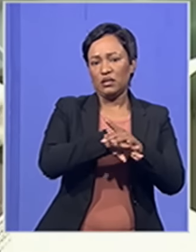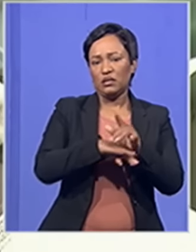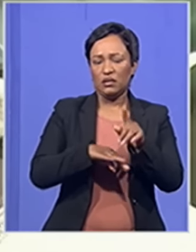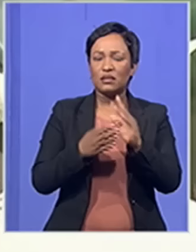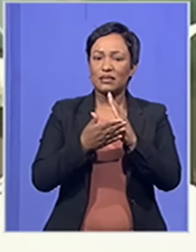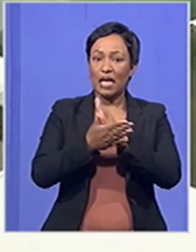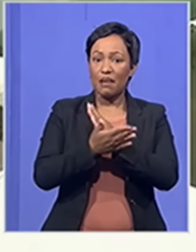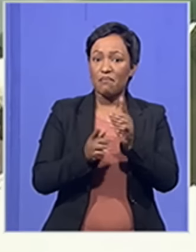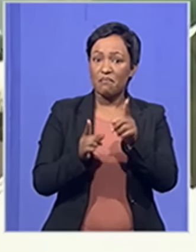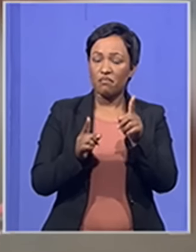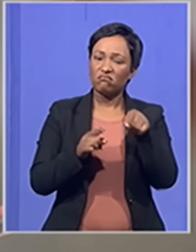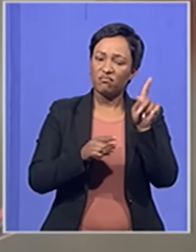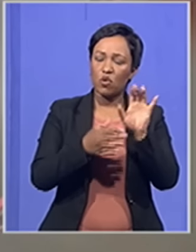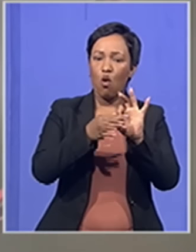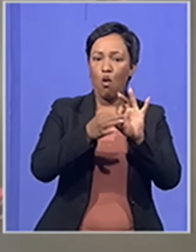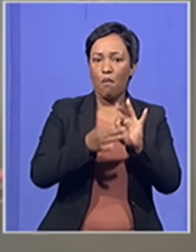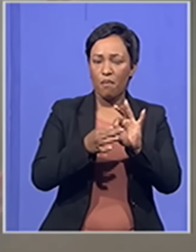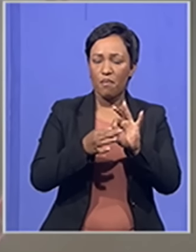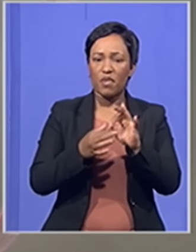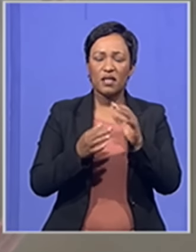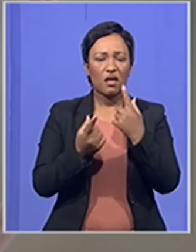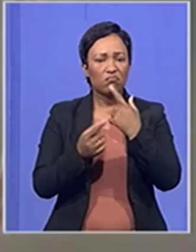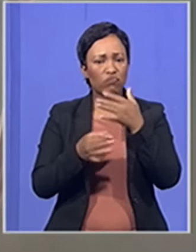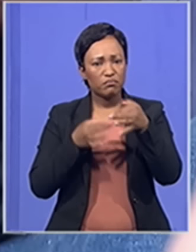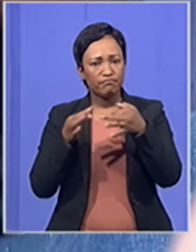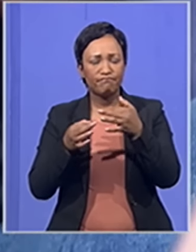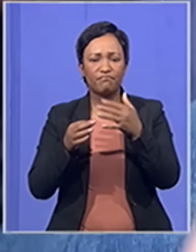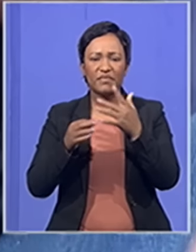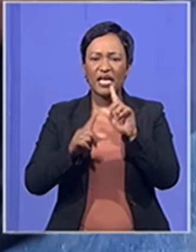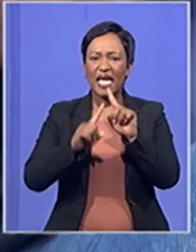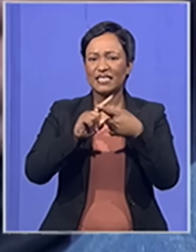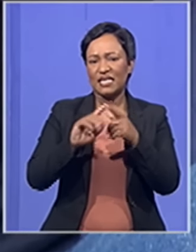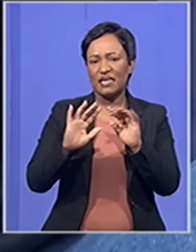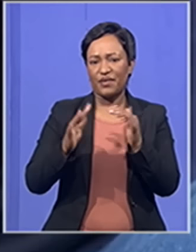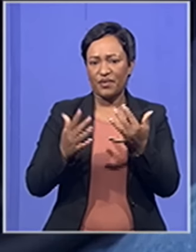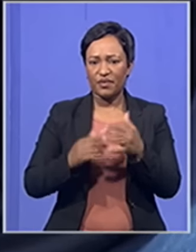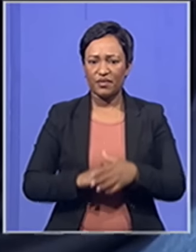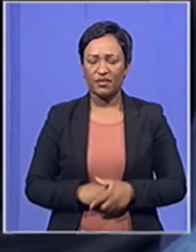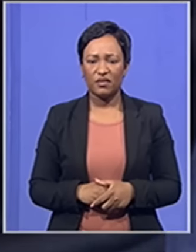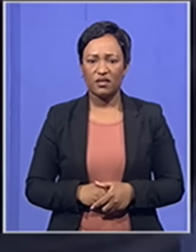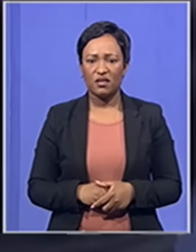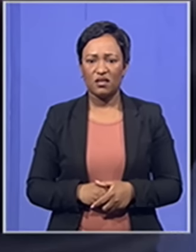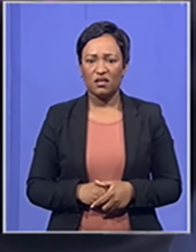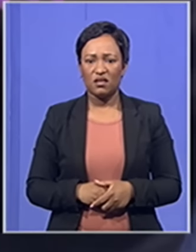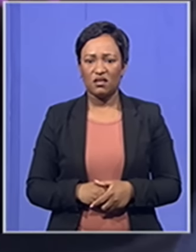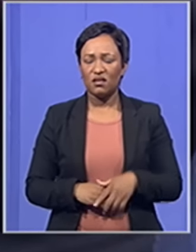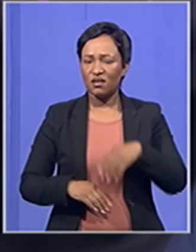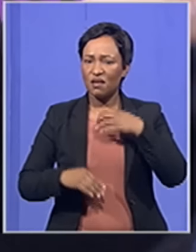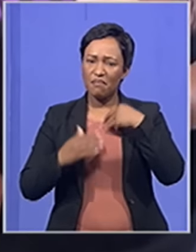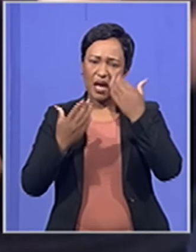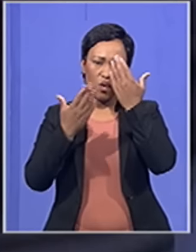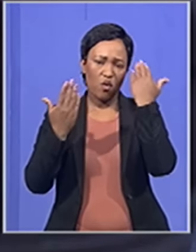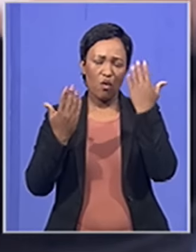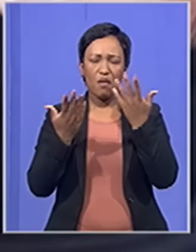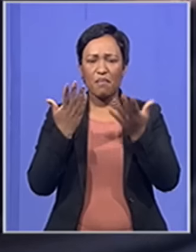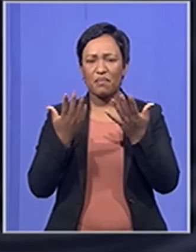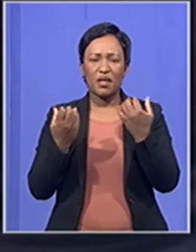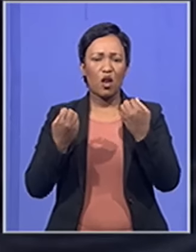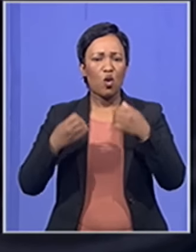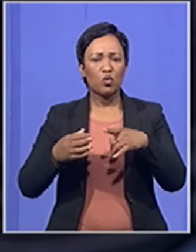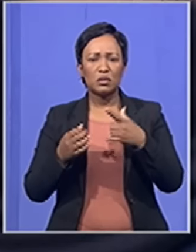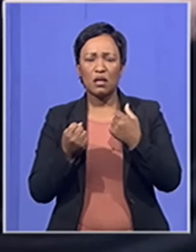ba bafalodi ba tlhalositse gore kotsi e diragetse jang. I don't know, maybe they lose the direction. You see, and maybe it was I